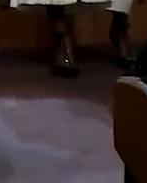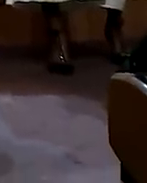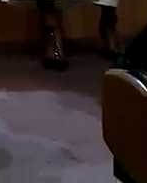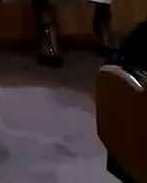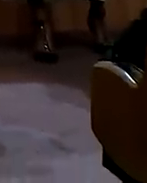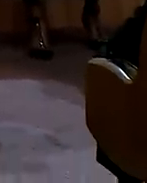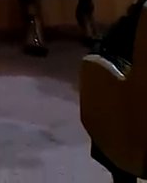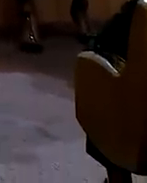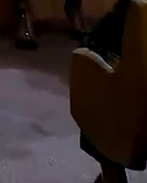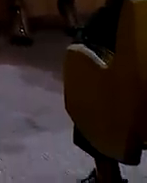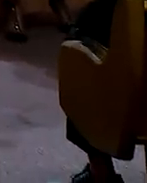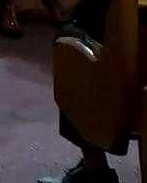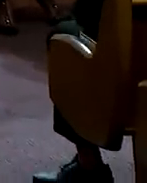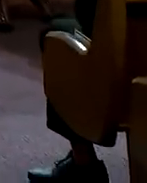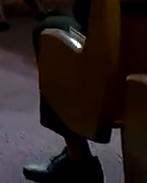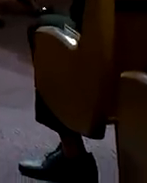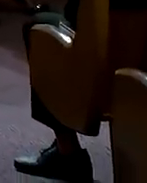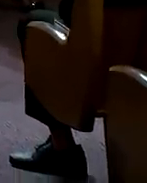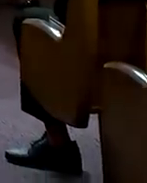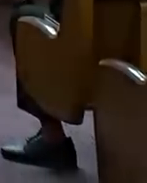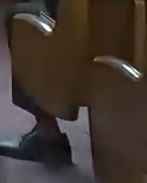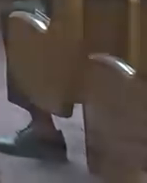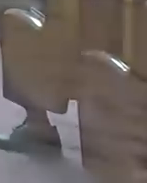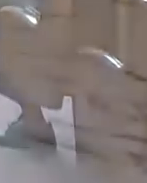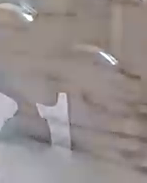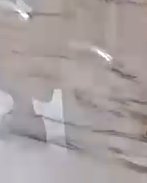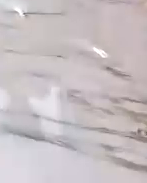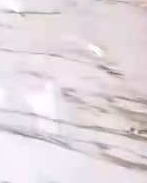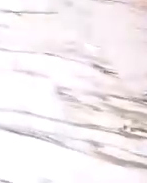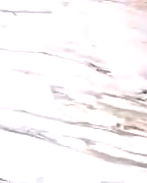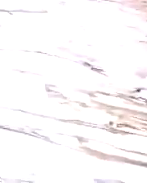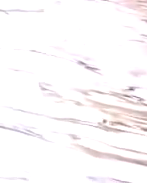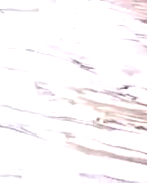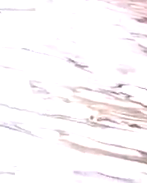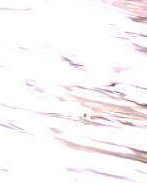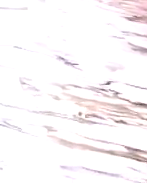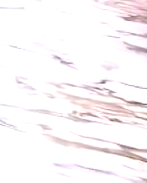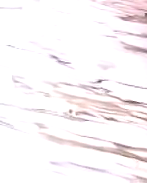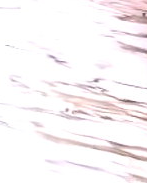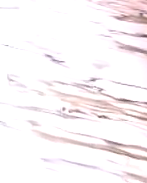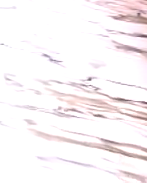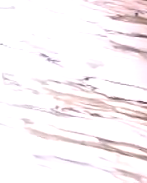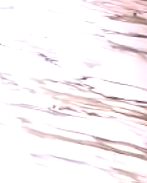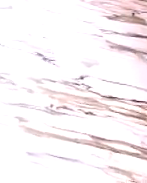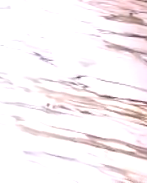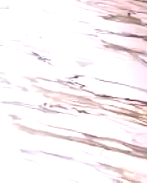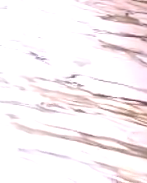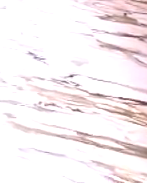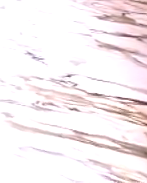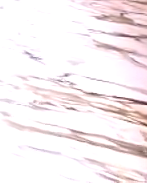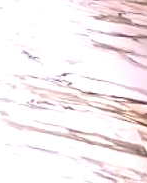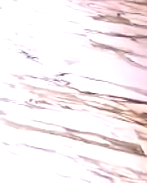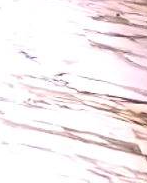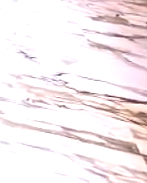sure you don't leave them on the pews. Let's take care of the Lord's house and keep it in order as we leave. Go in